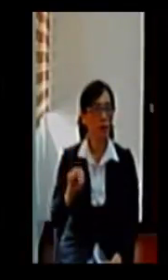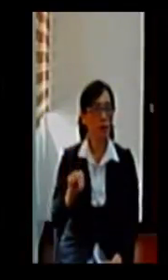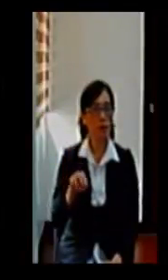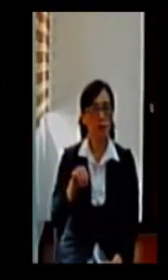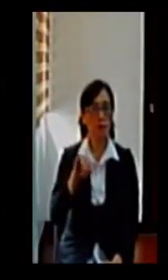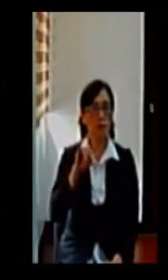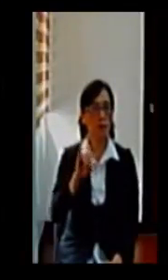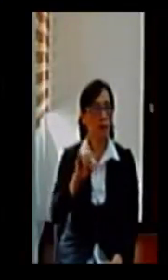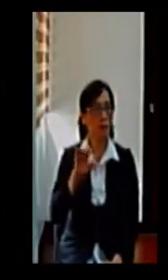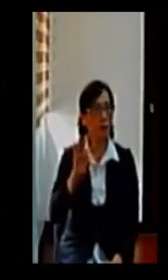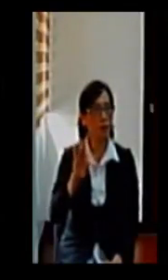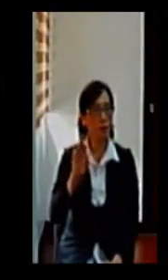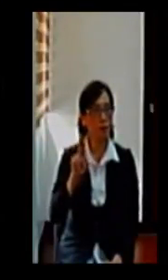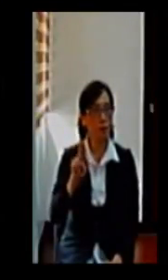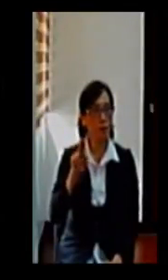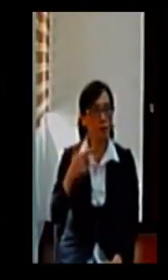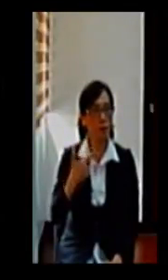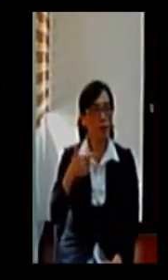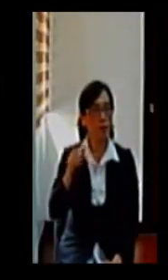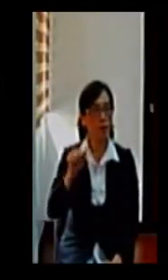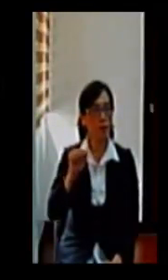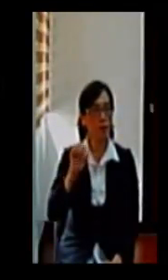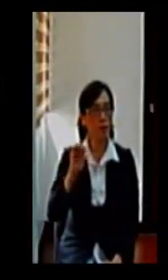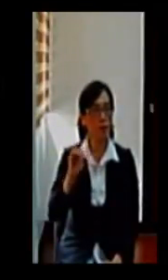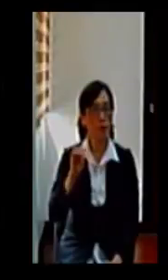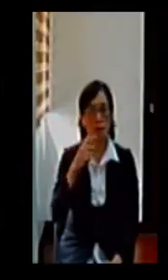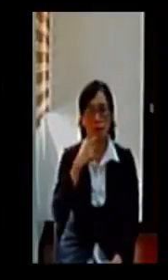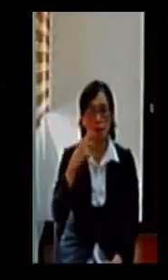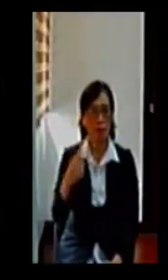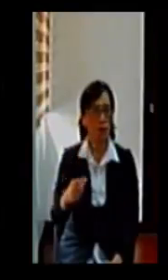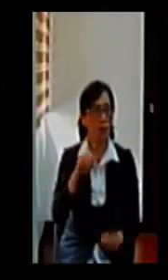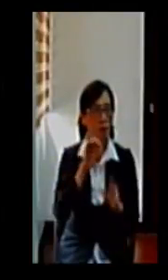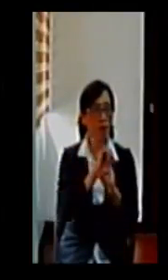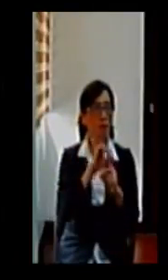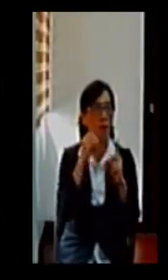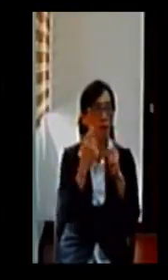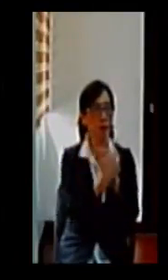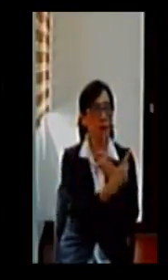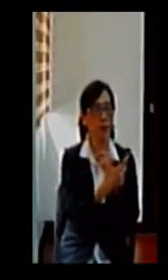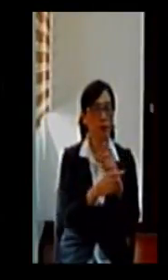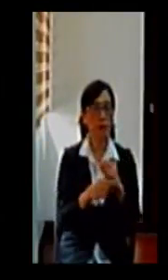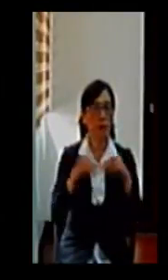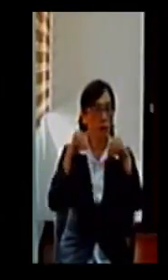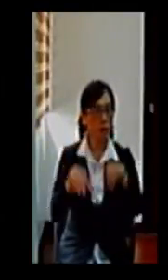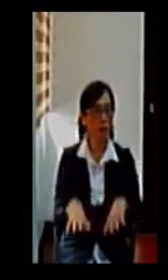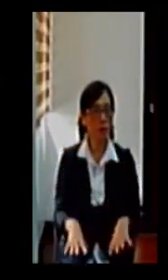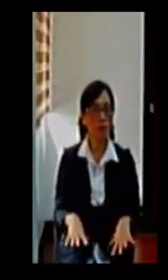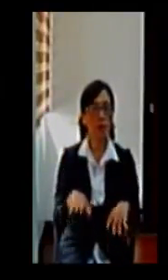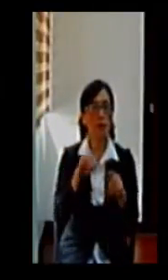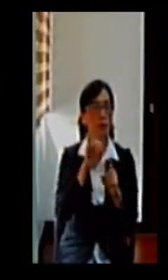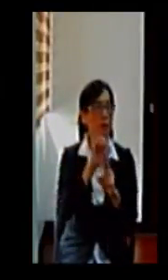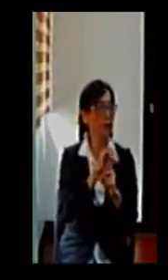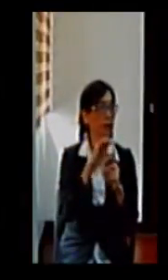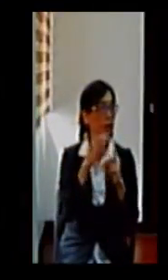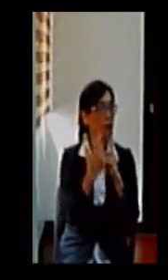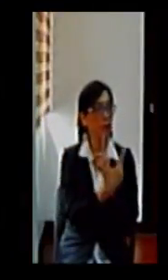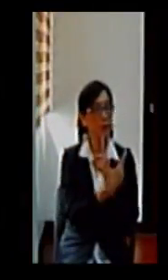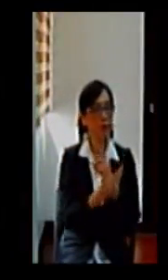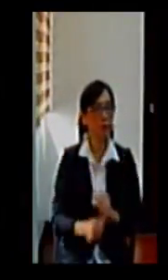who actually spoke about their culture, extinction also of their culture. Yeah, thank you very